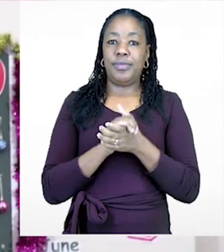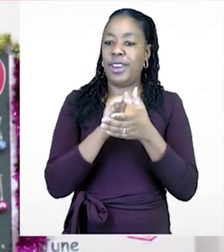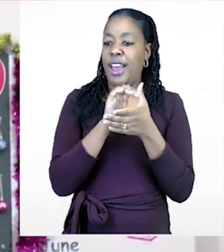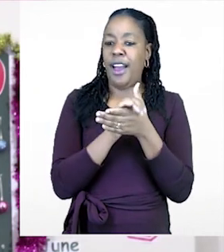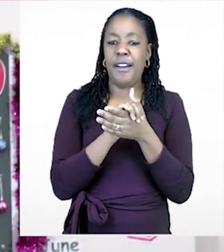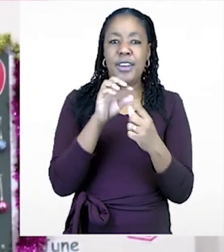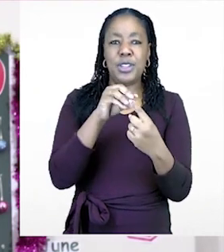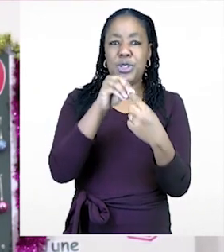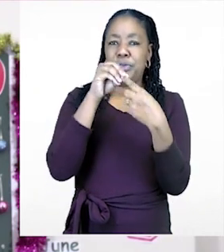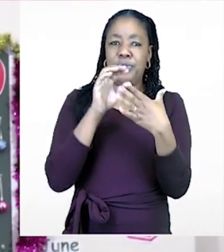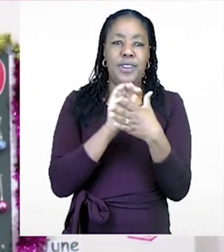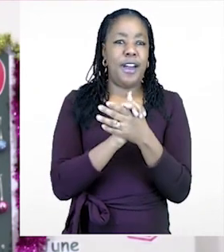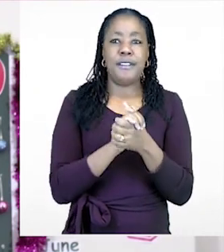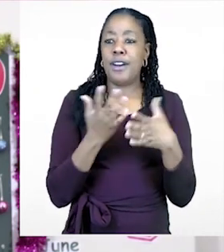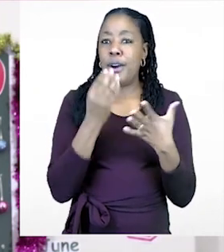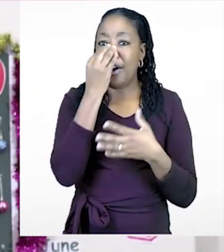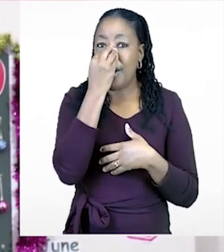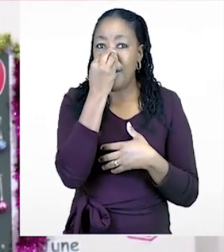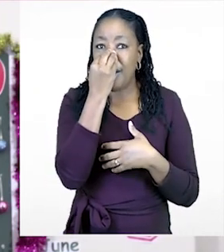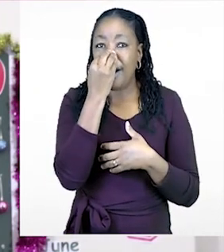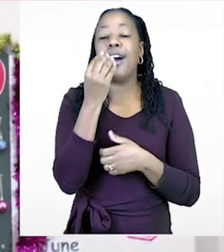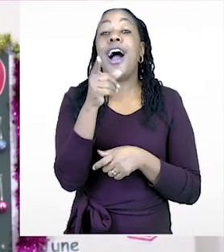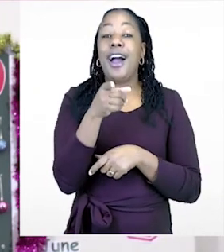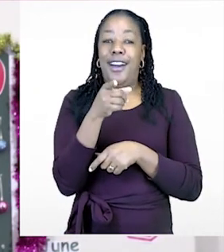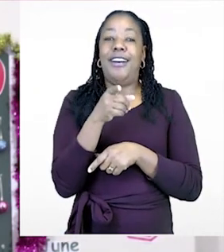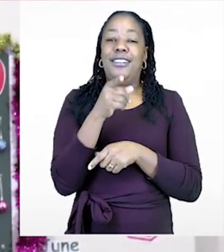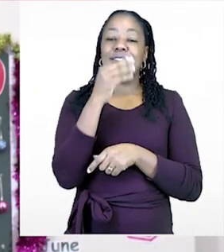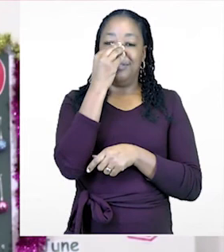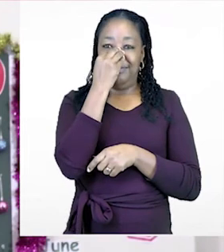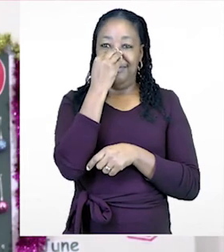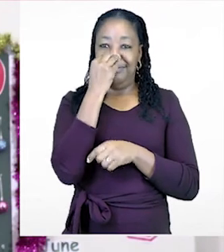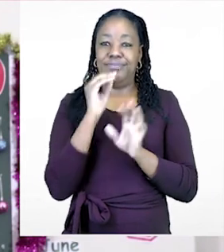today. Hello, Zoe, are you here today? Oh, there she is.